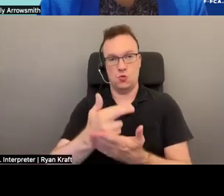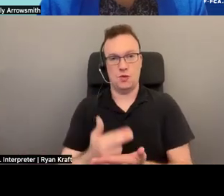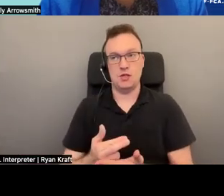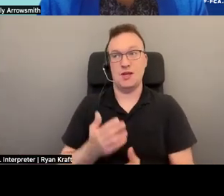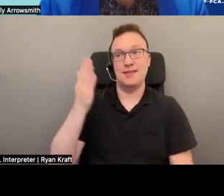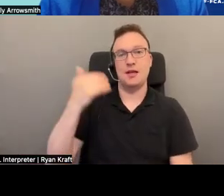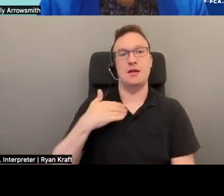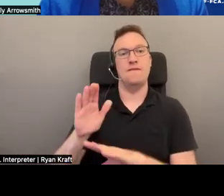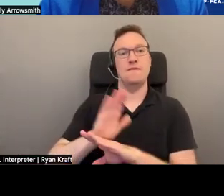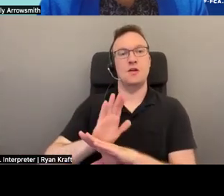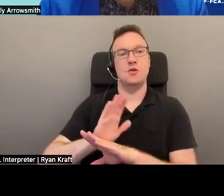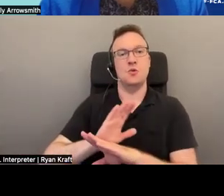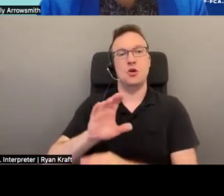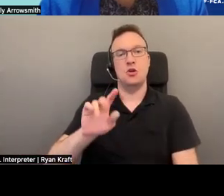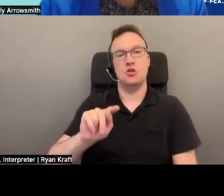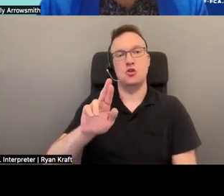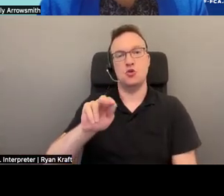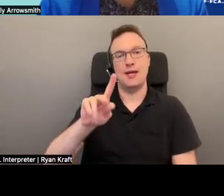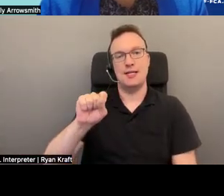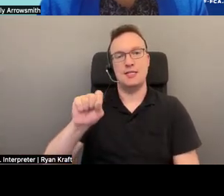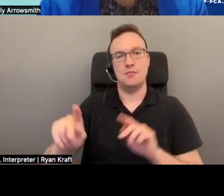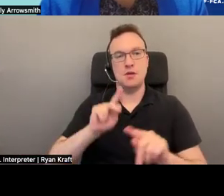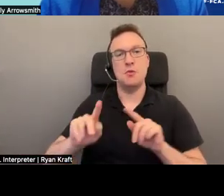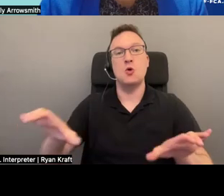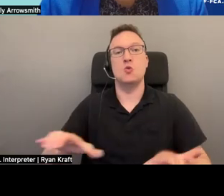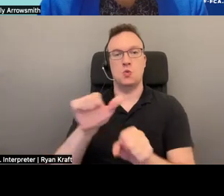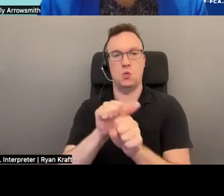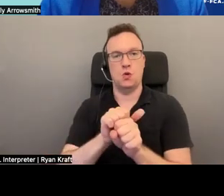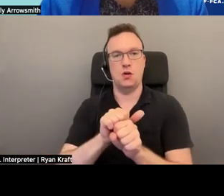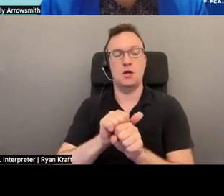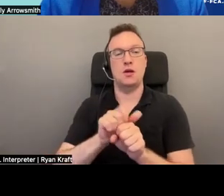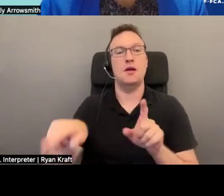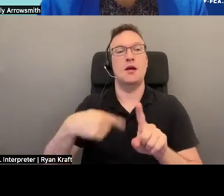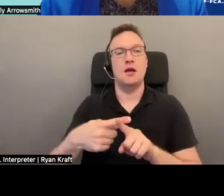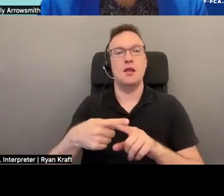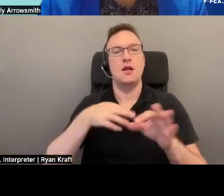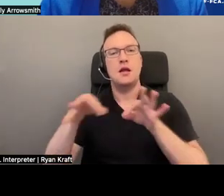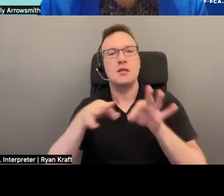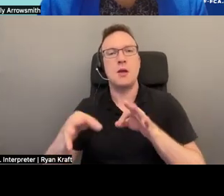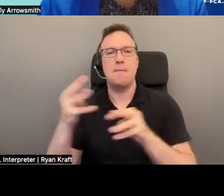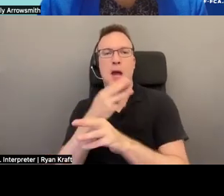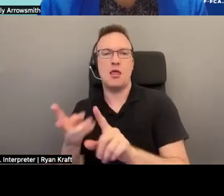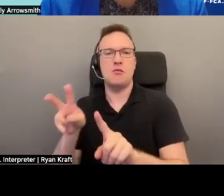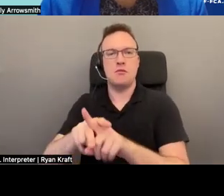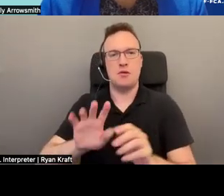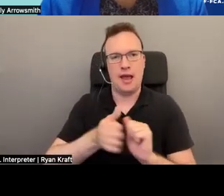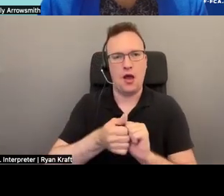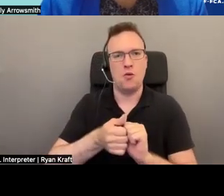videos of tradespeople doing the job and then explaining math or problem solving